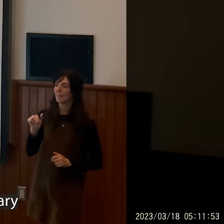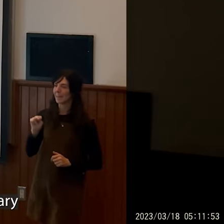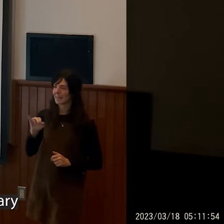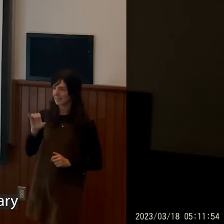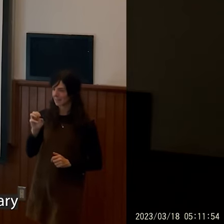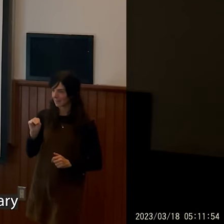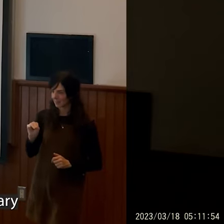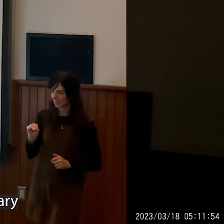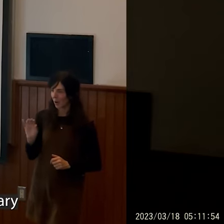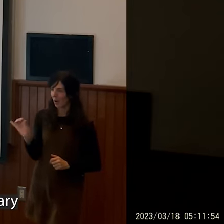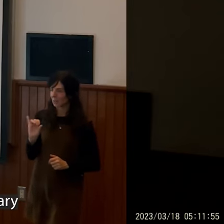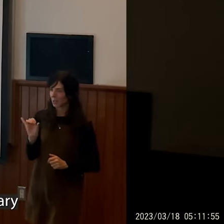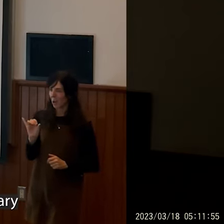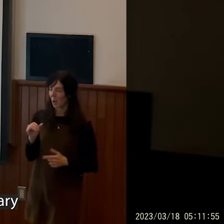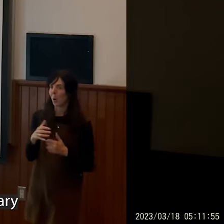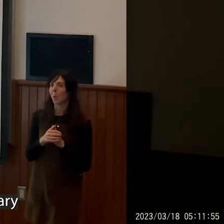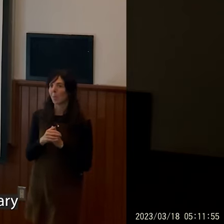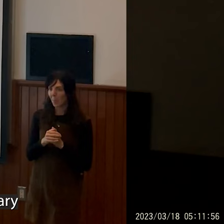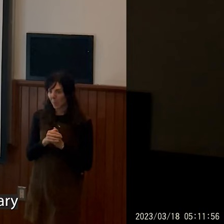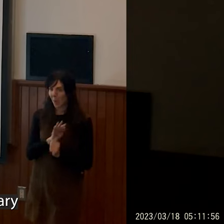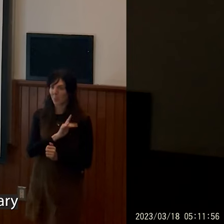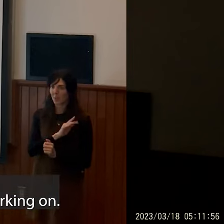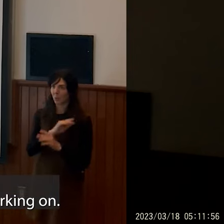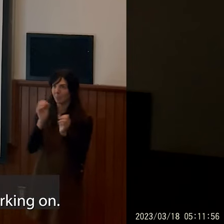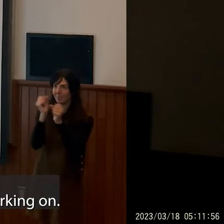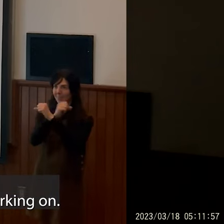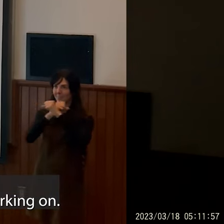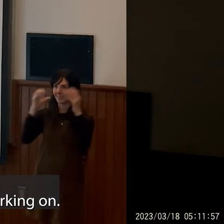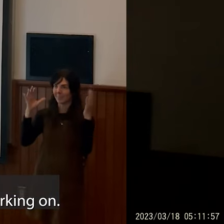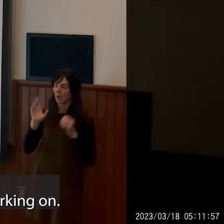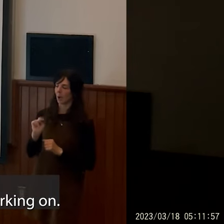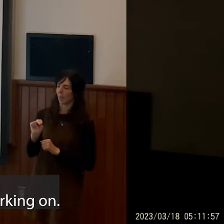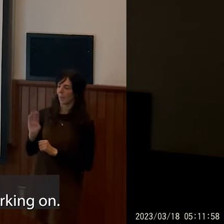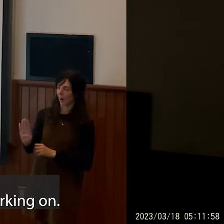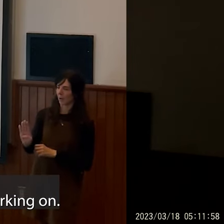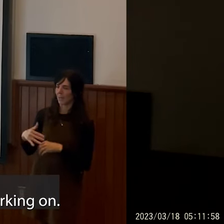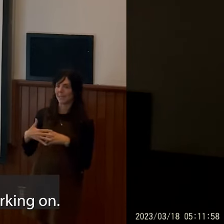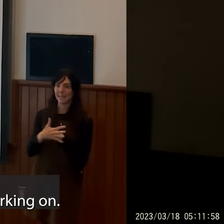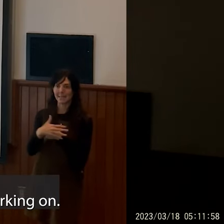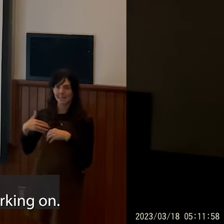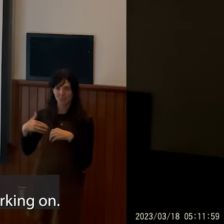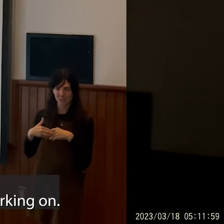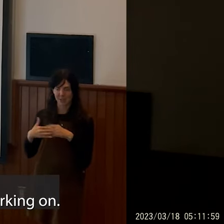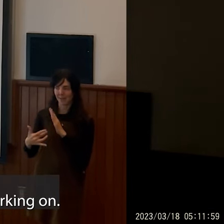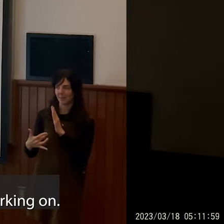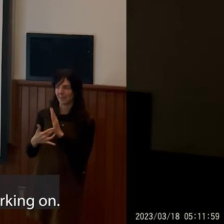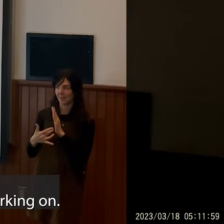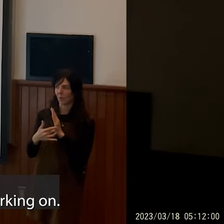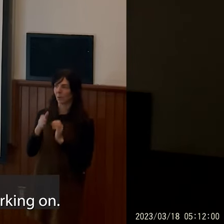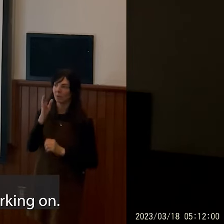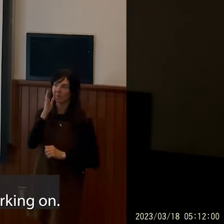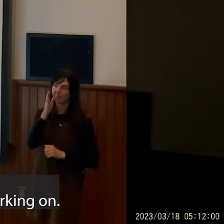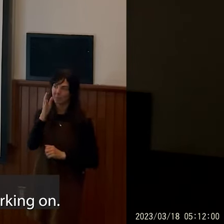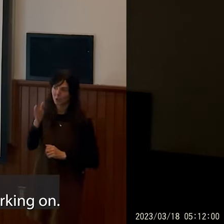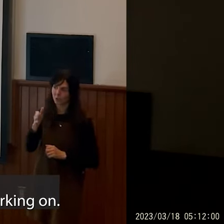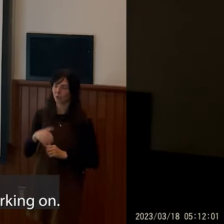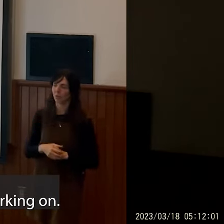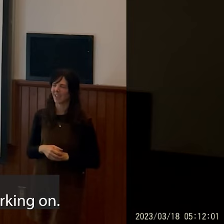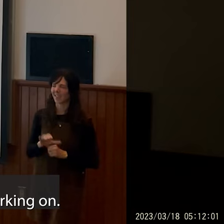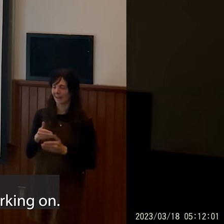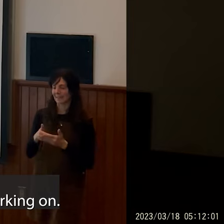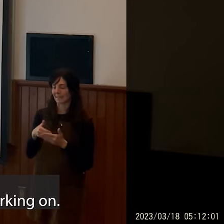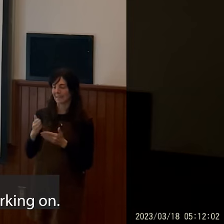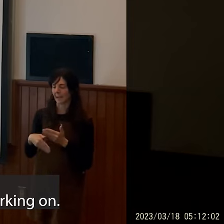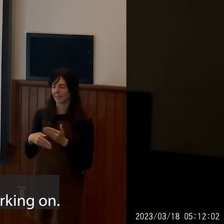techno-shamanism, would be a vision for the non-binary indigenous techno future. And that will be the